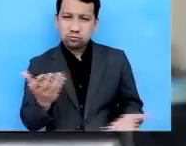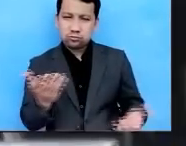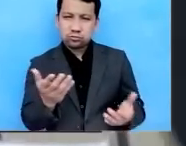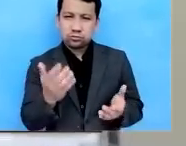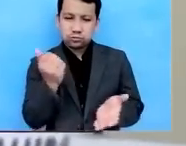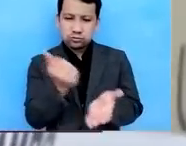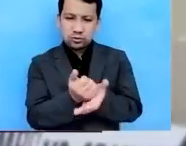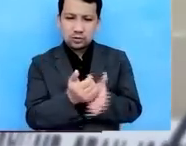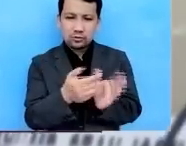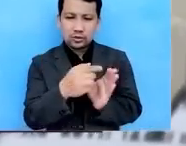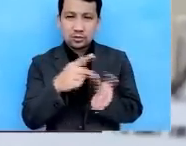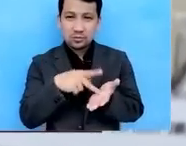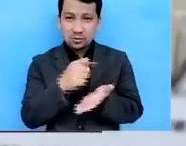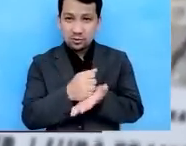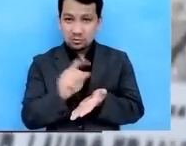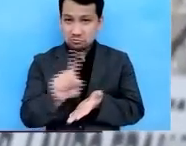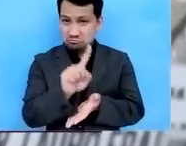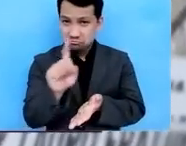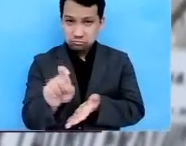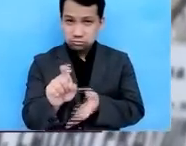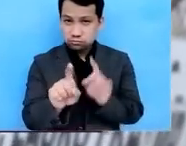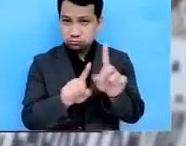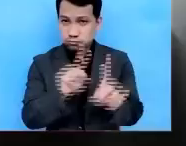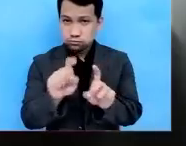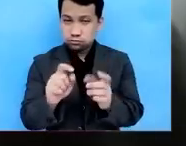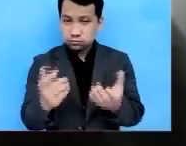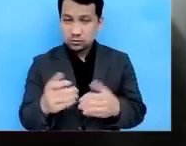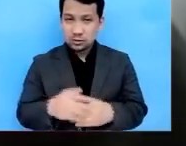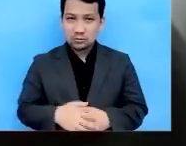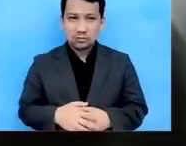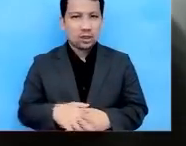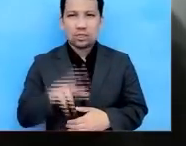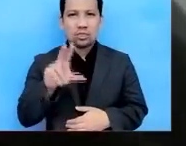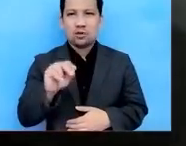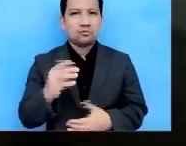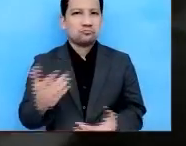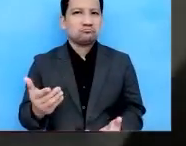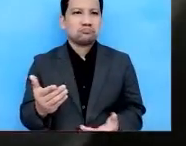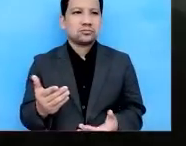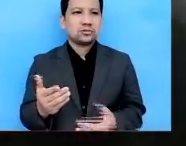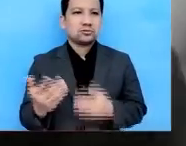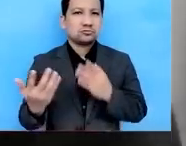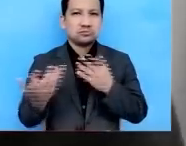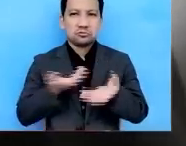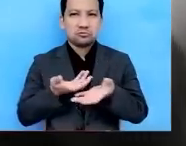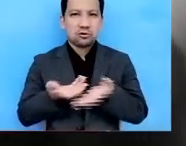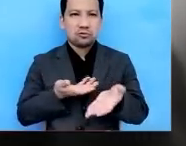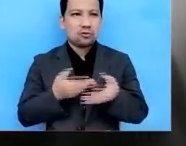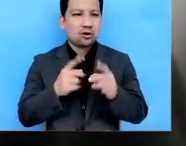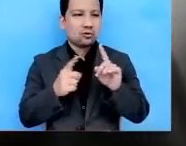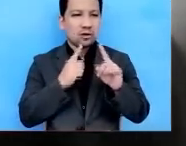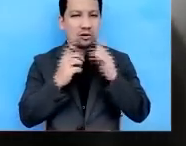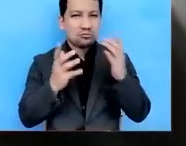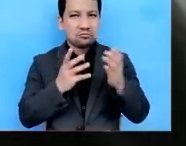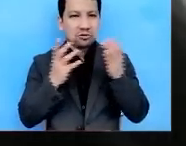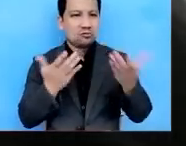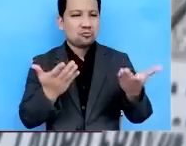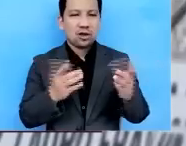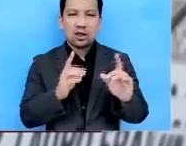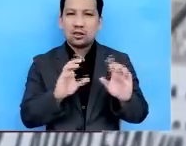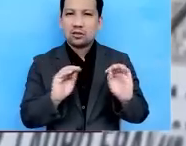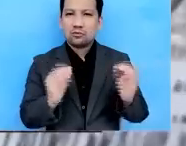passports, did he ask you any questions at all? No, we have no conversation. We have no conversation.